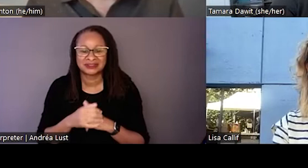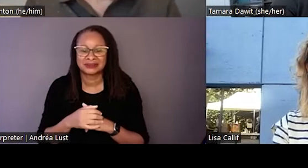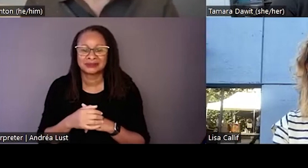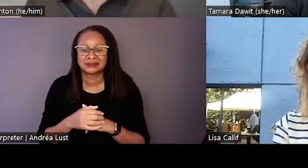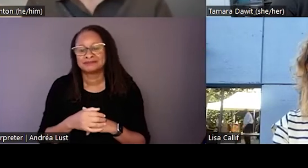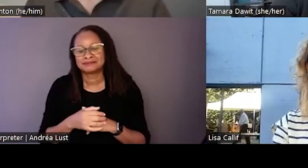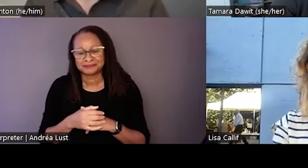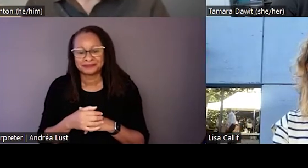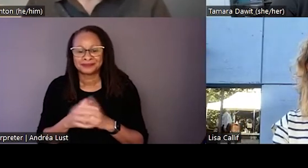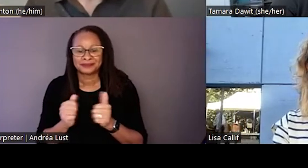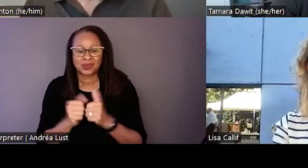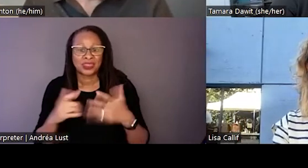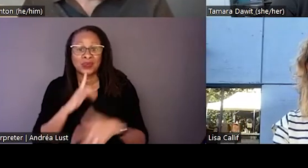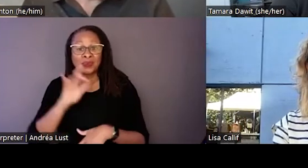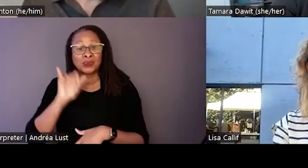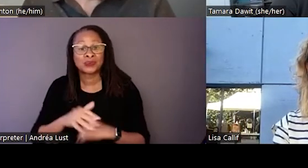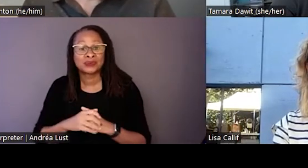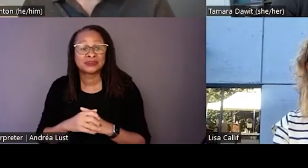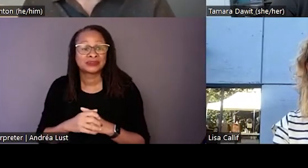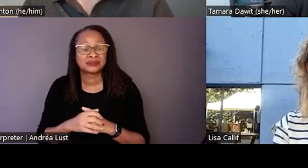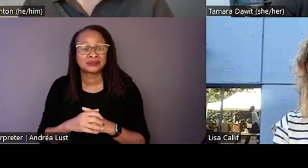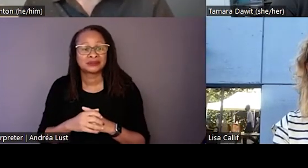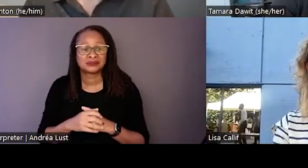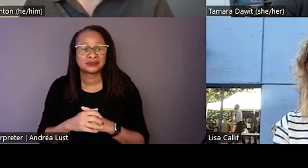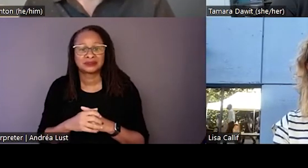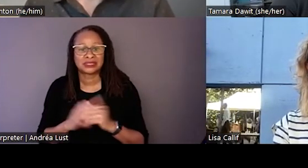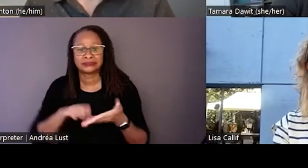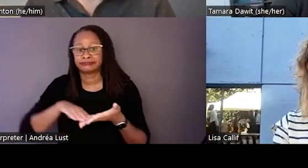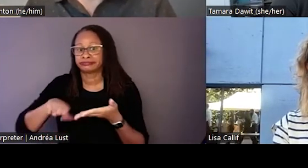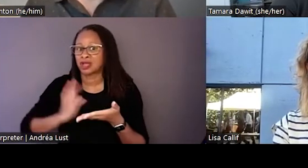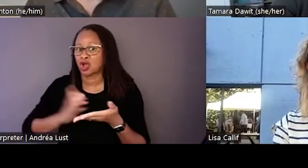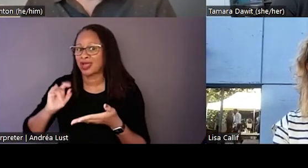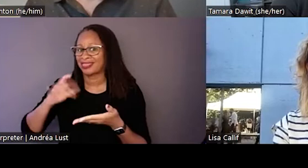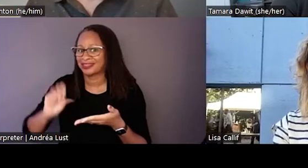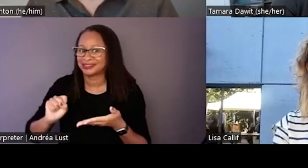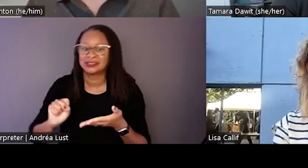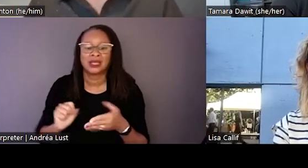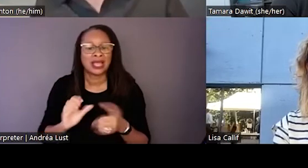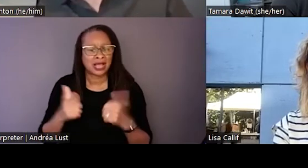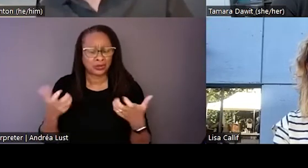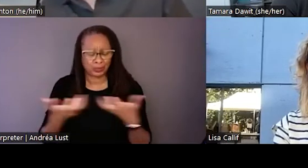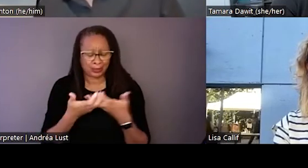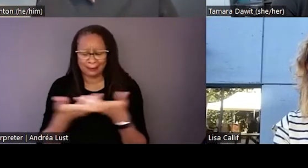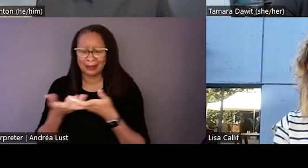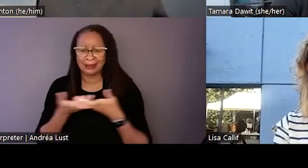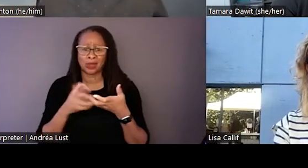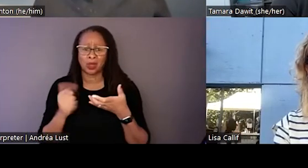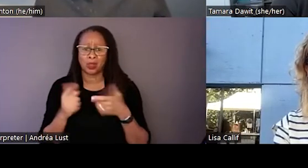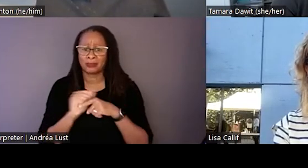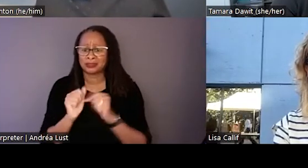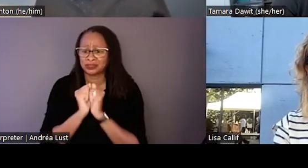the, without really bypassing our ethical codes. Like, how do you combine all these practices together when